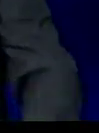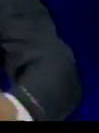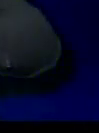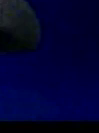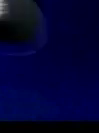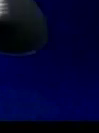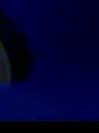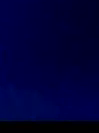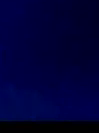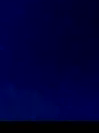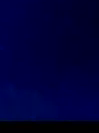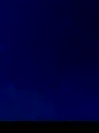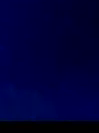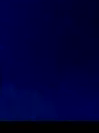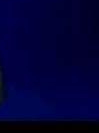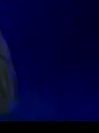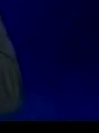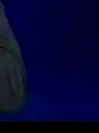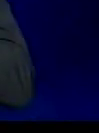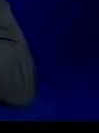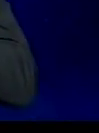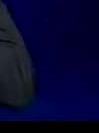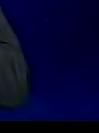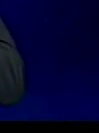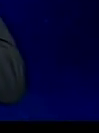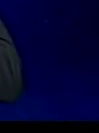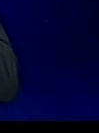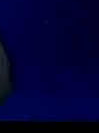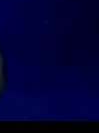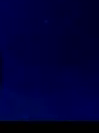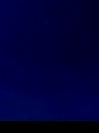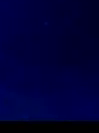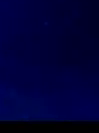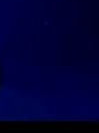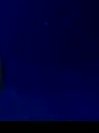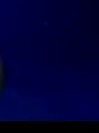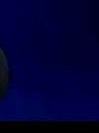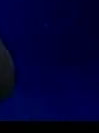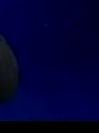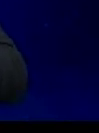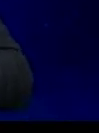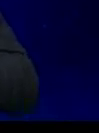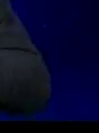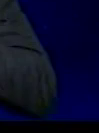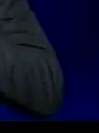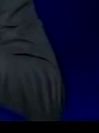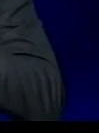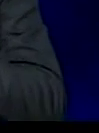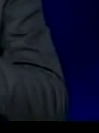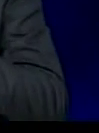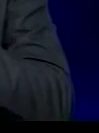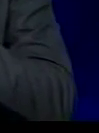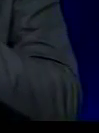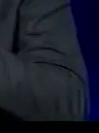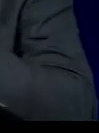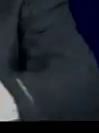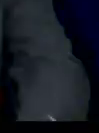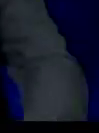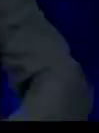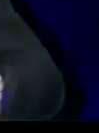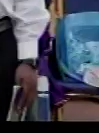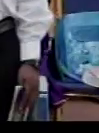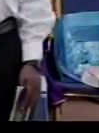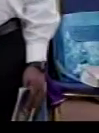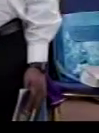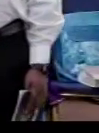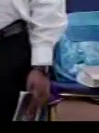if there are unbelief in your life, the faith of the man of God will overrule the unbelief for you to receive your miracle in Jesus' name.